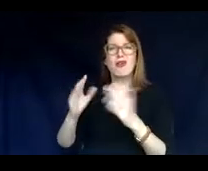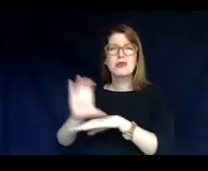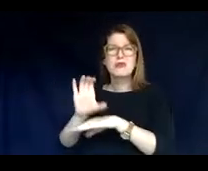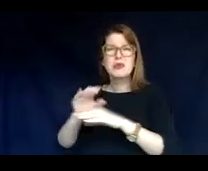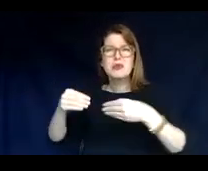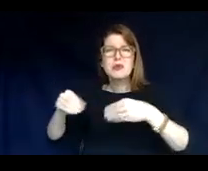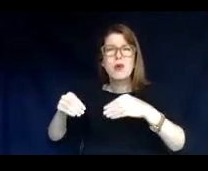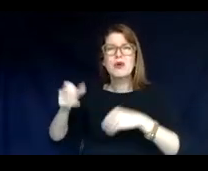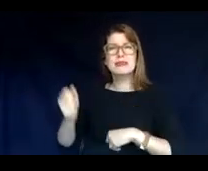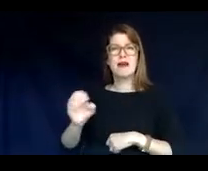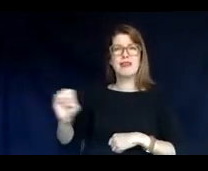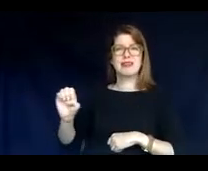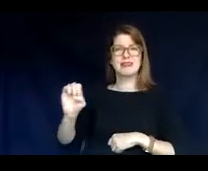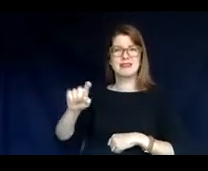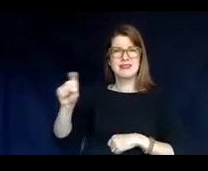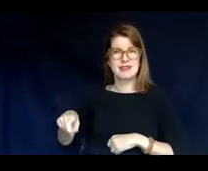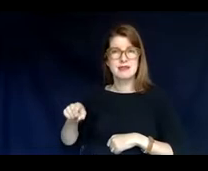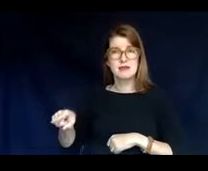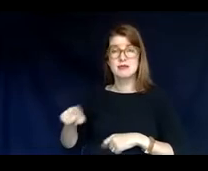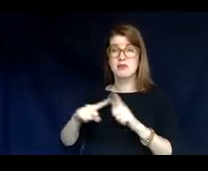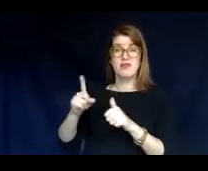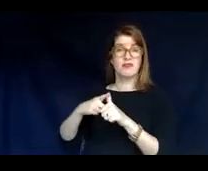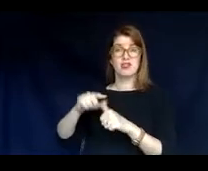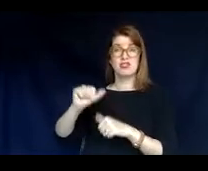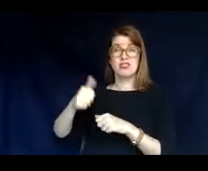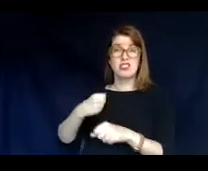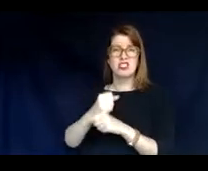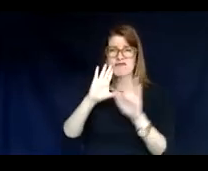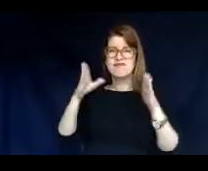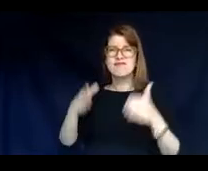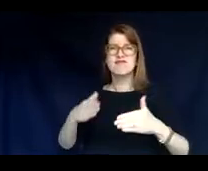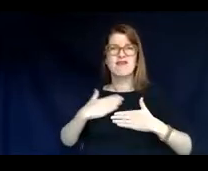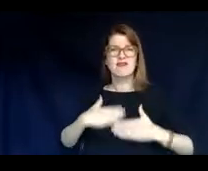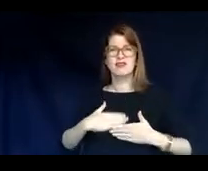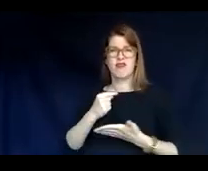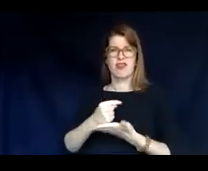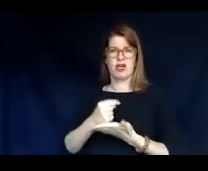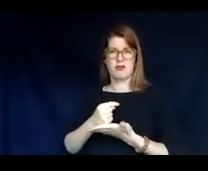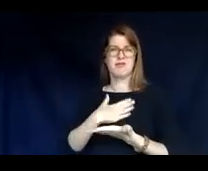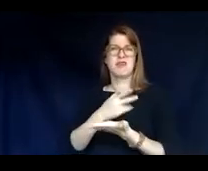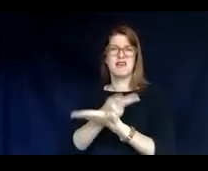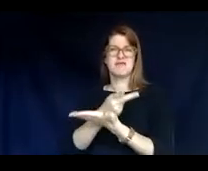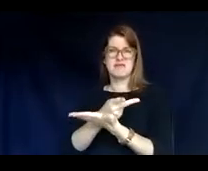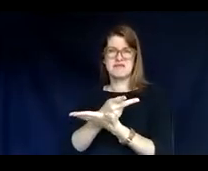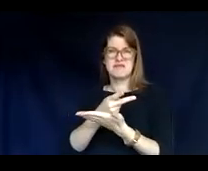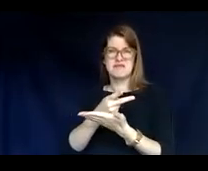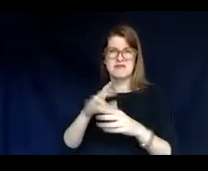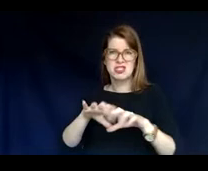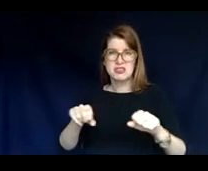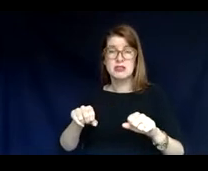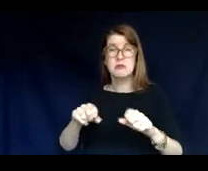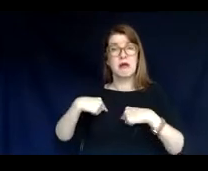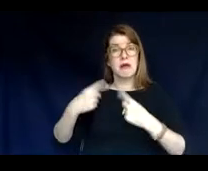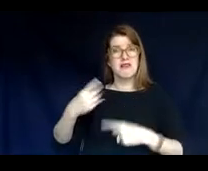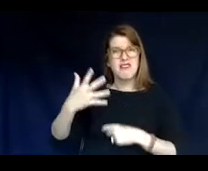But I spent the first 10 years of my life fully devoted to physical therapy. That's where I did my graduate degree in. But over the last 5 years, I started beginning